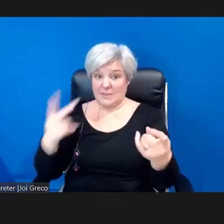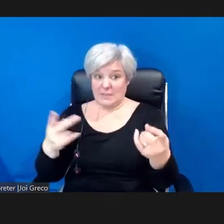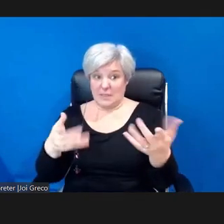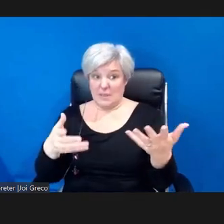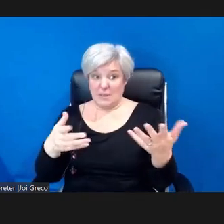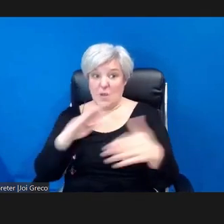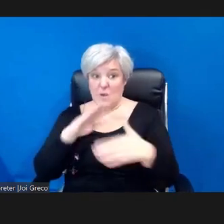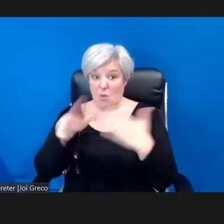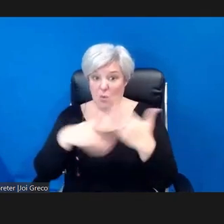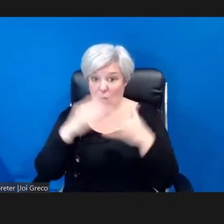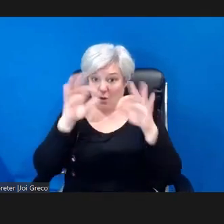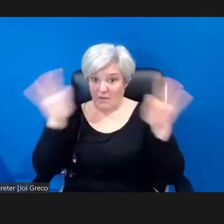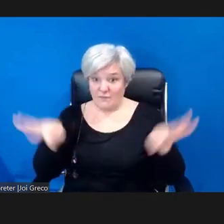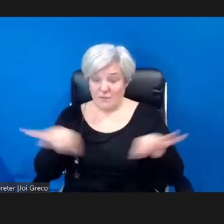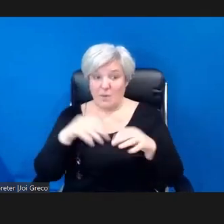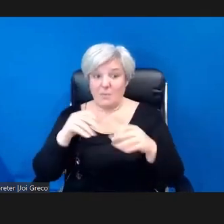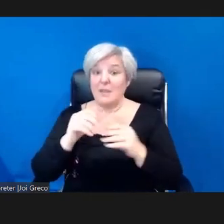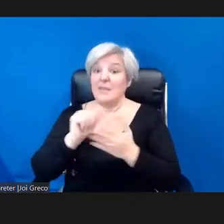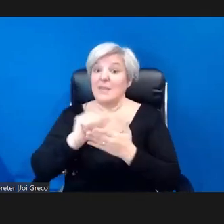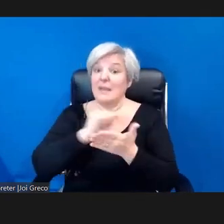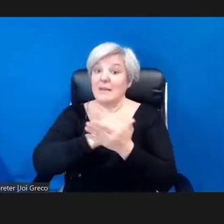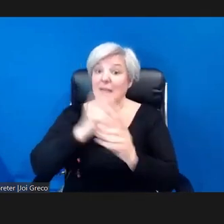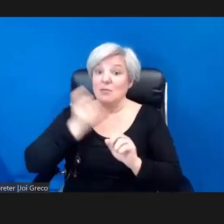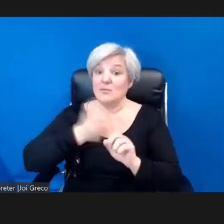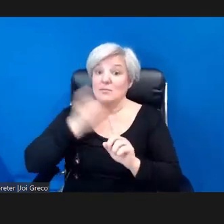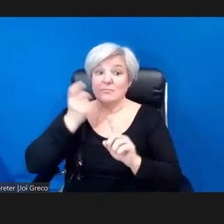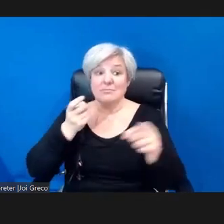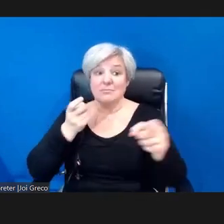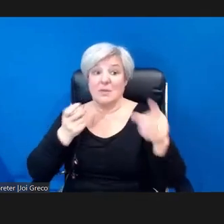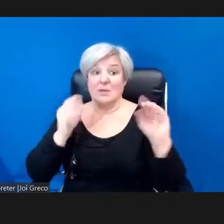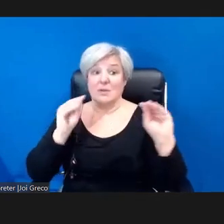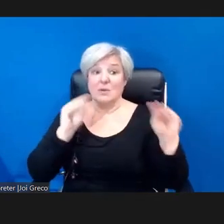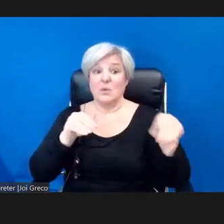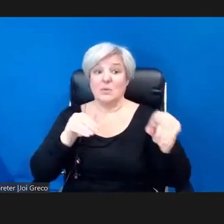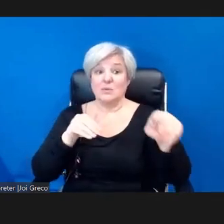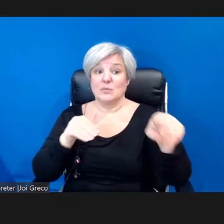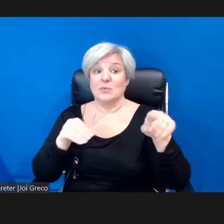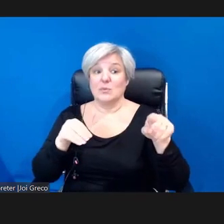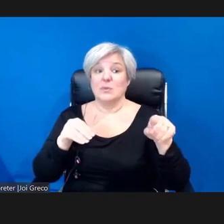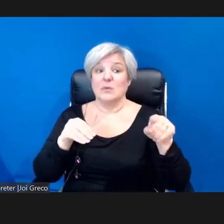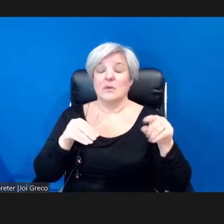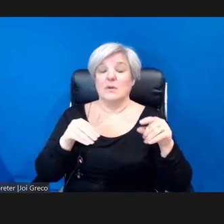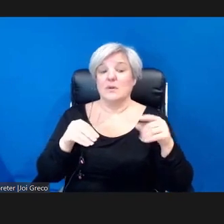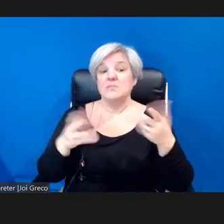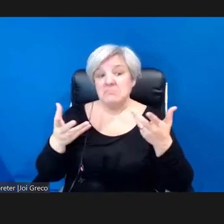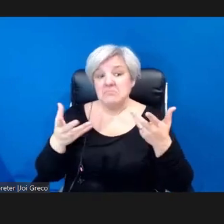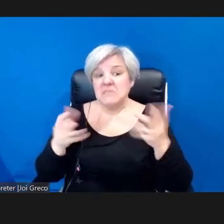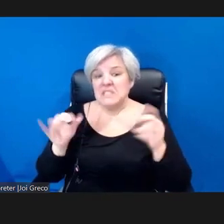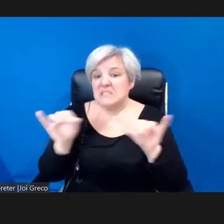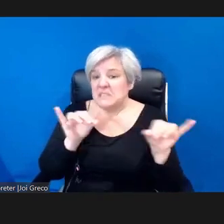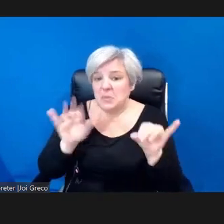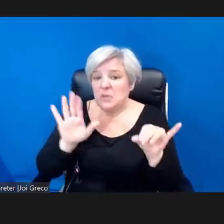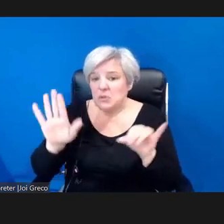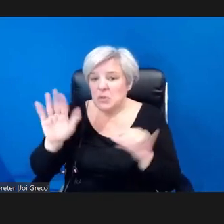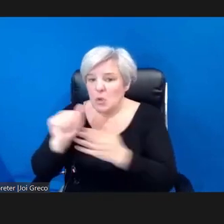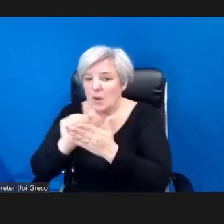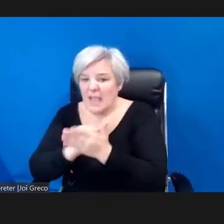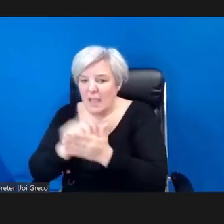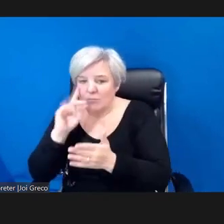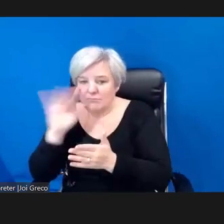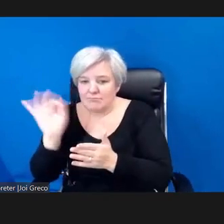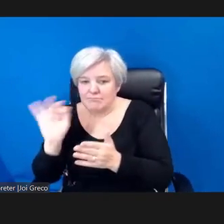see how their account defaults to the current request section, similar to the way your account looks